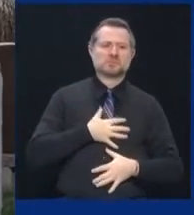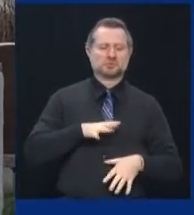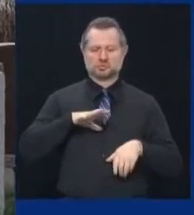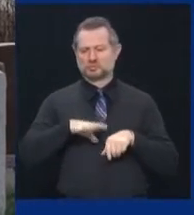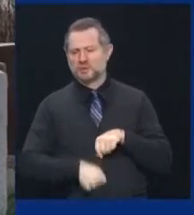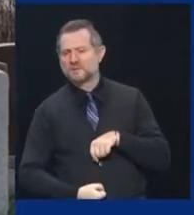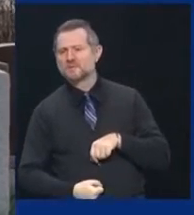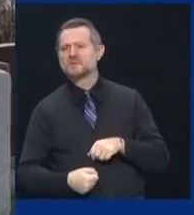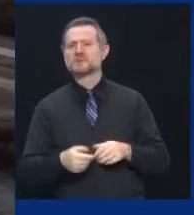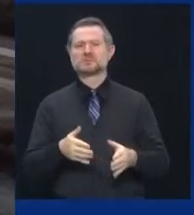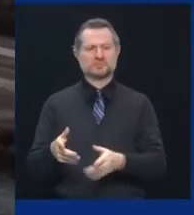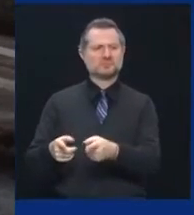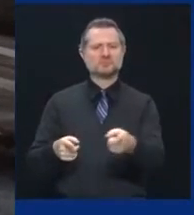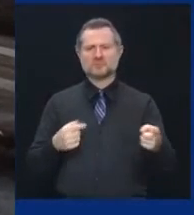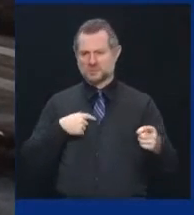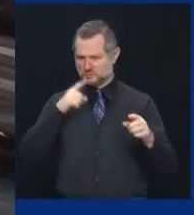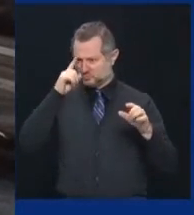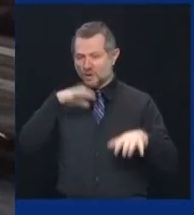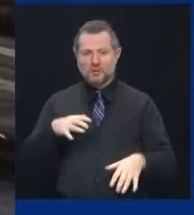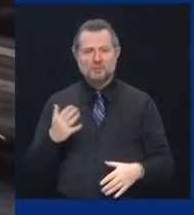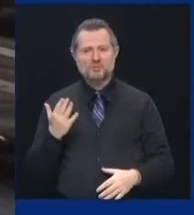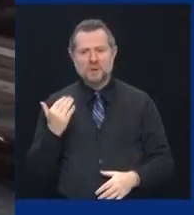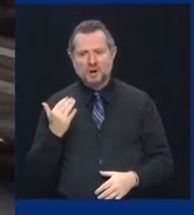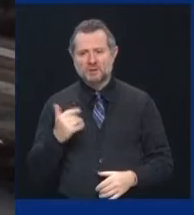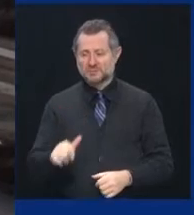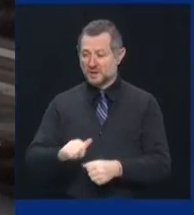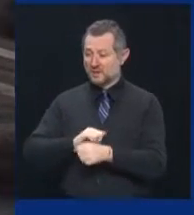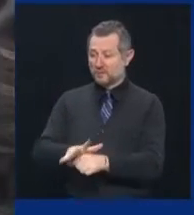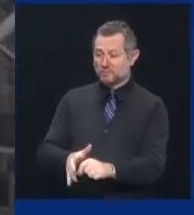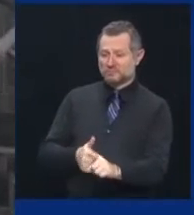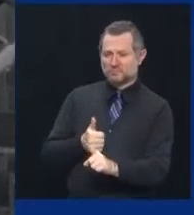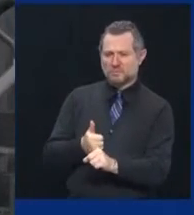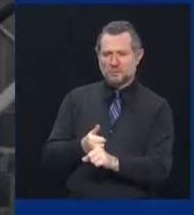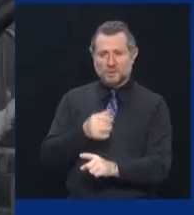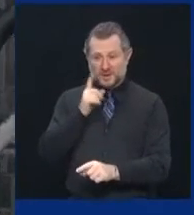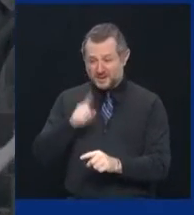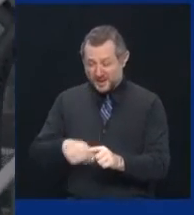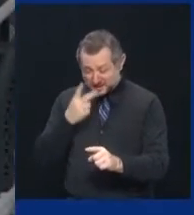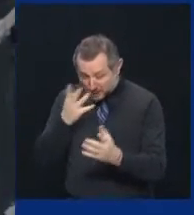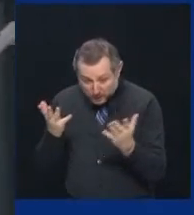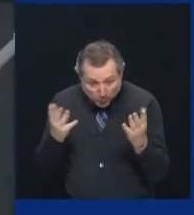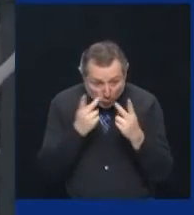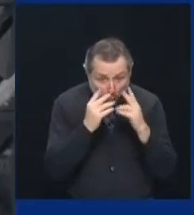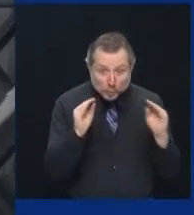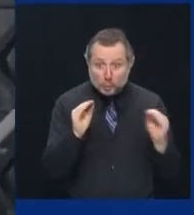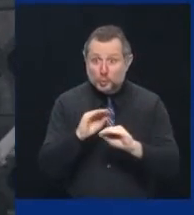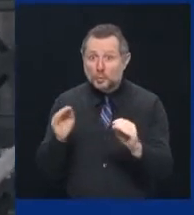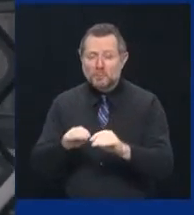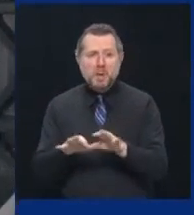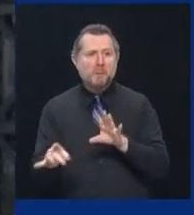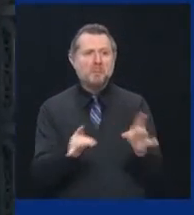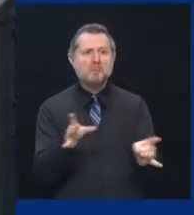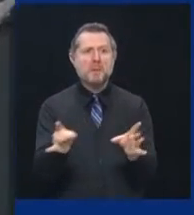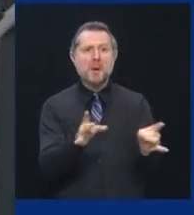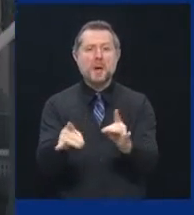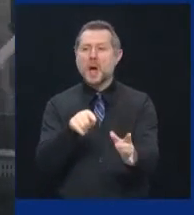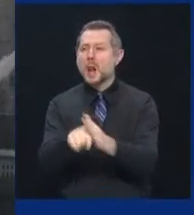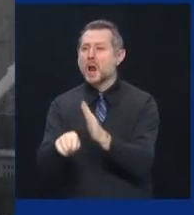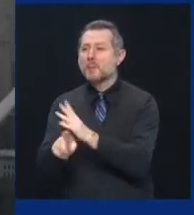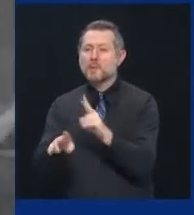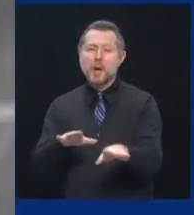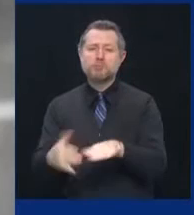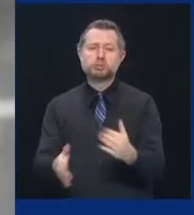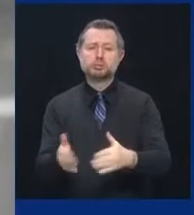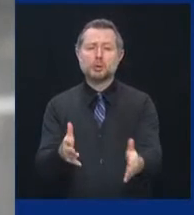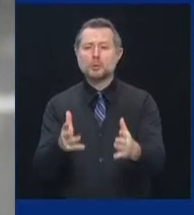invisible enemy could wreak such death and destruction, especially in this, the wealthiest and most powerful nation on earth. And